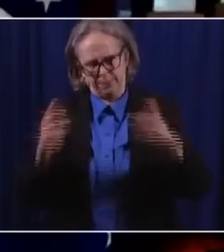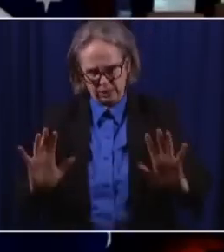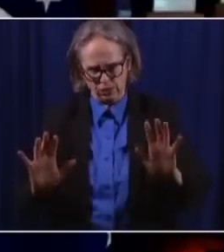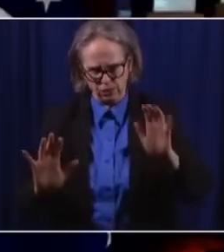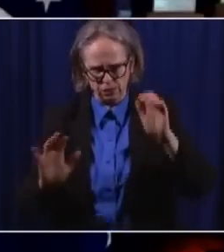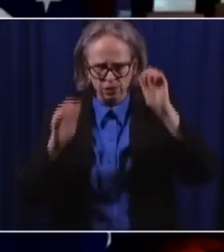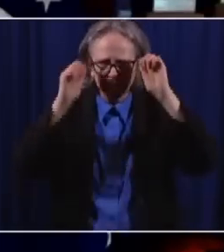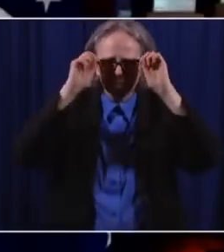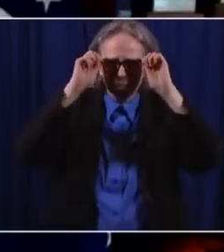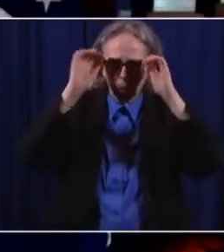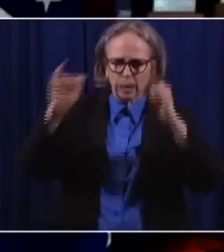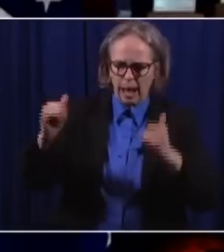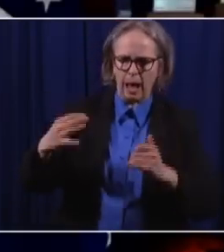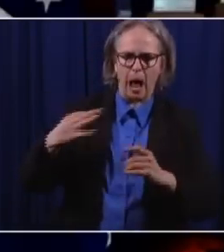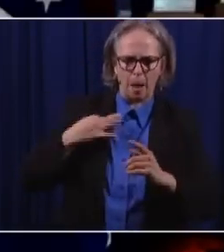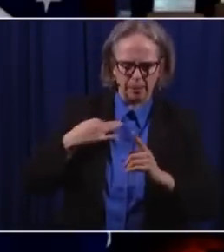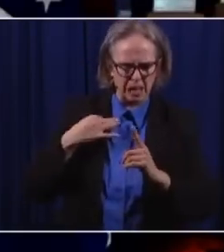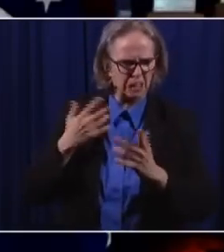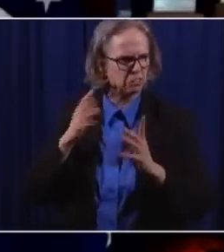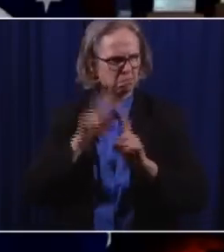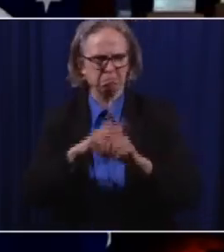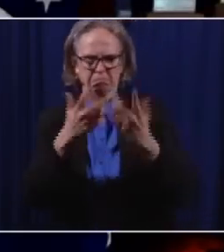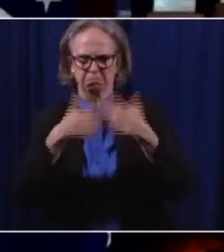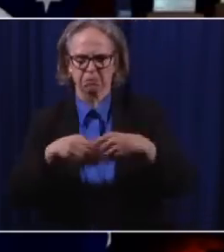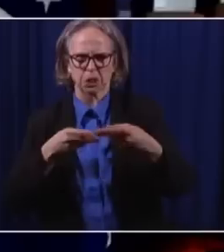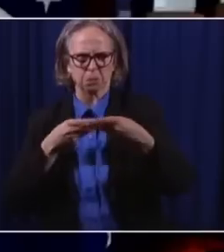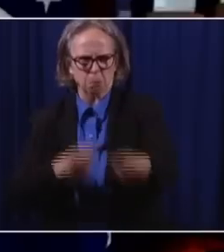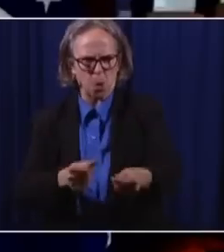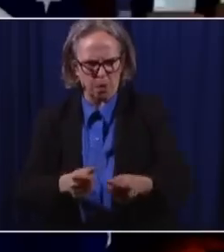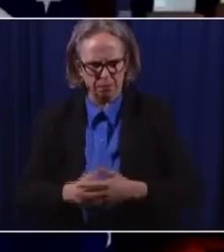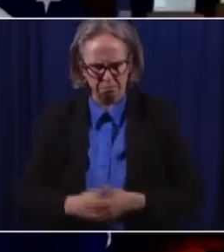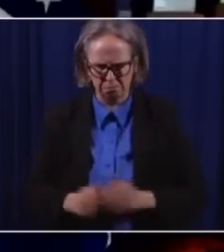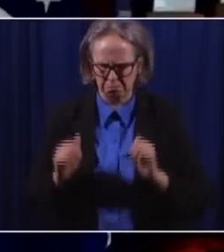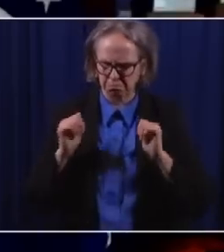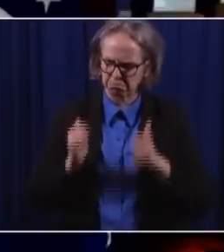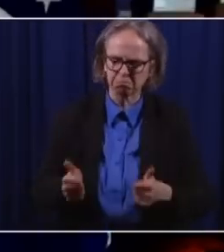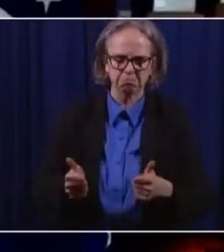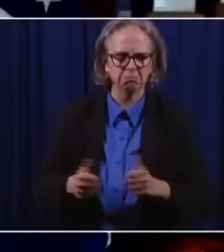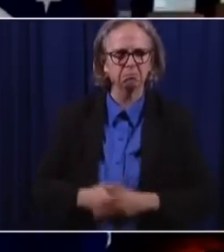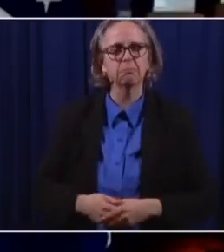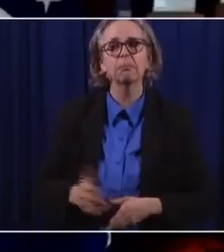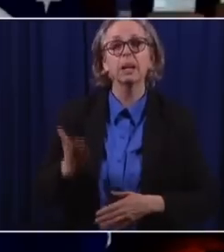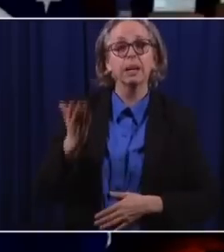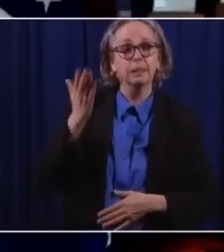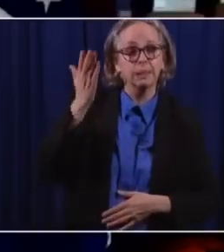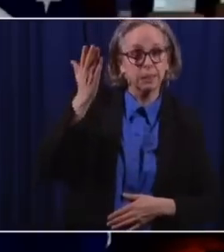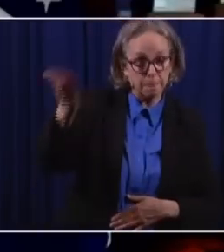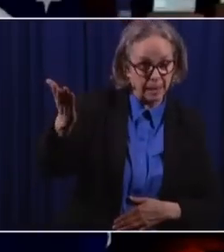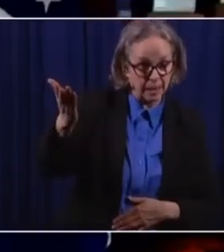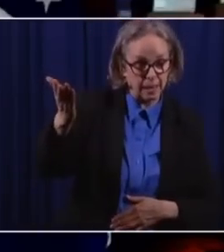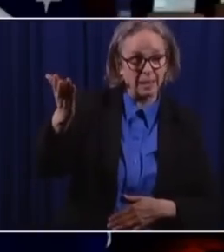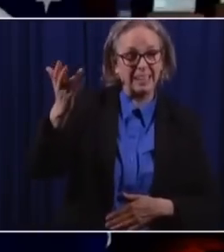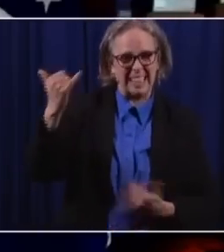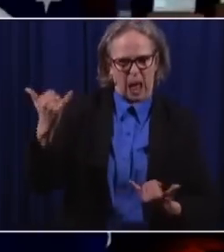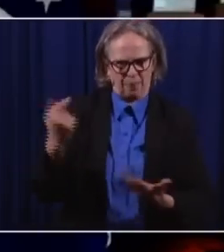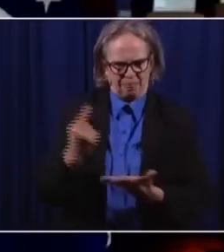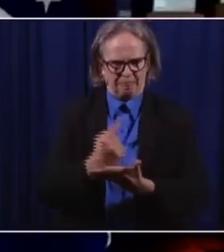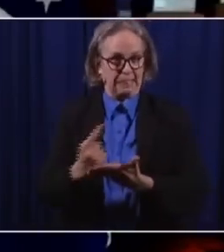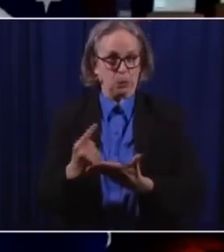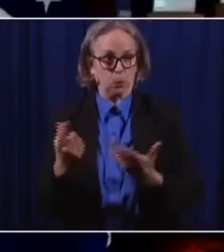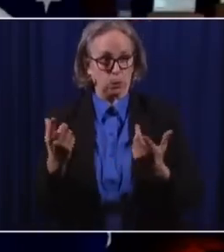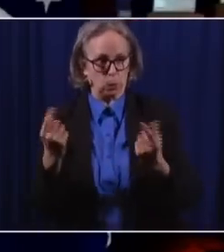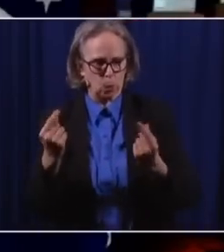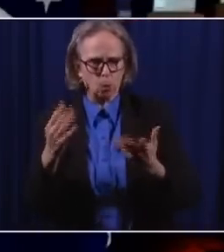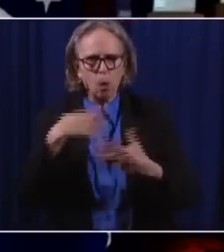applications submitted to the Development Services Agency, and they will begin this week to make businesses aware if